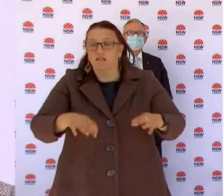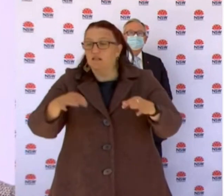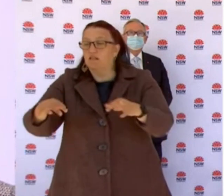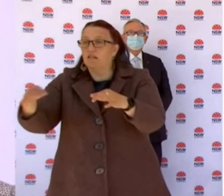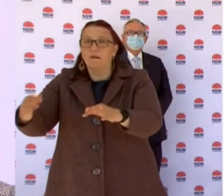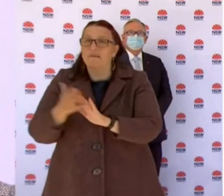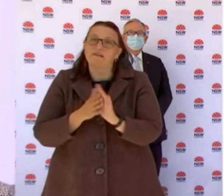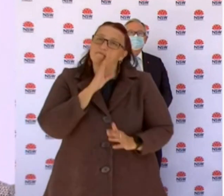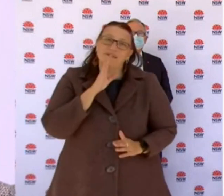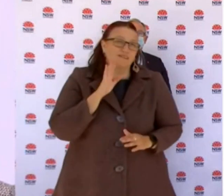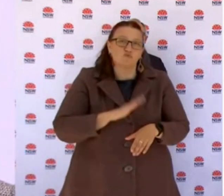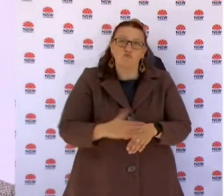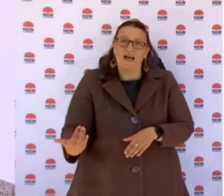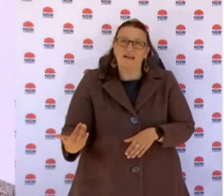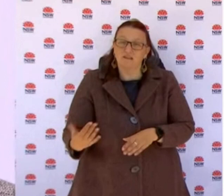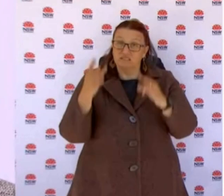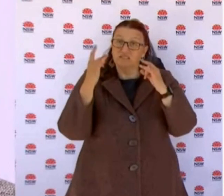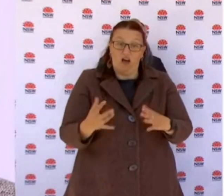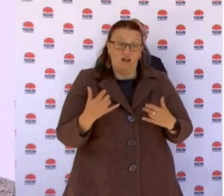the 28th of June.